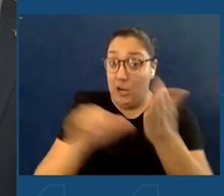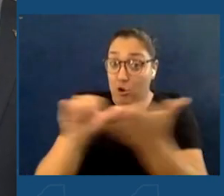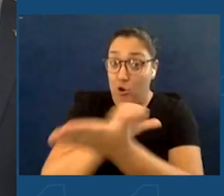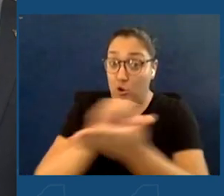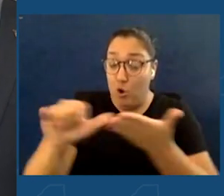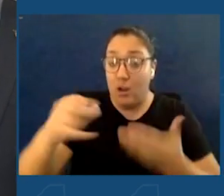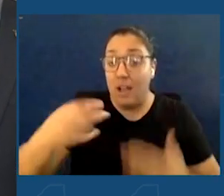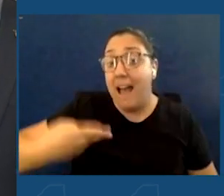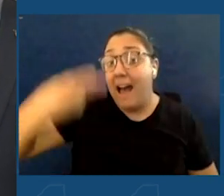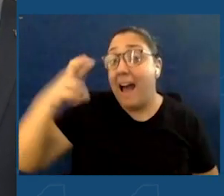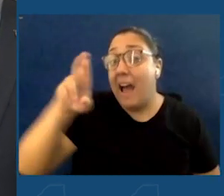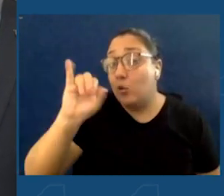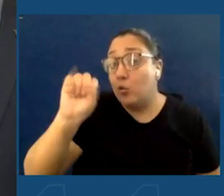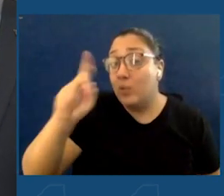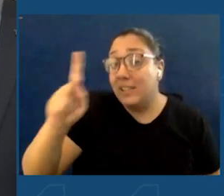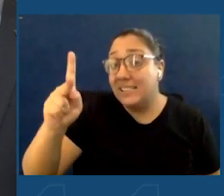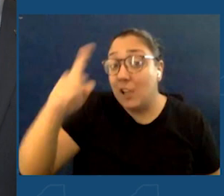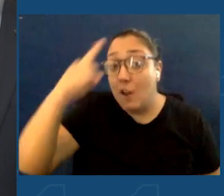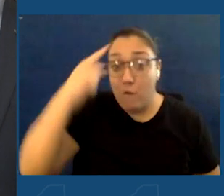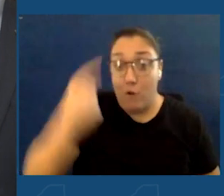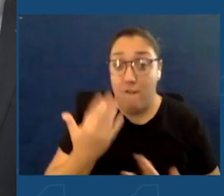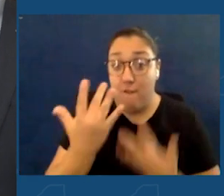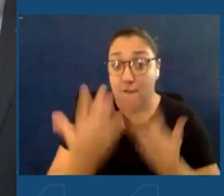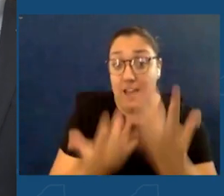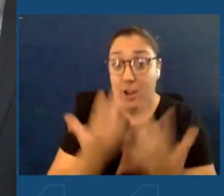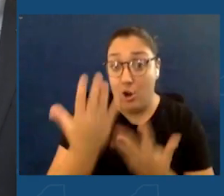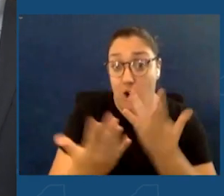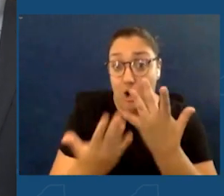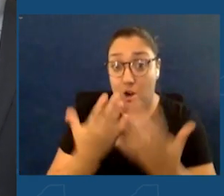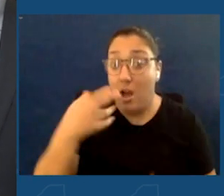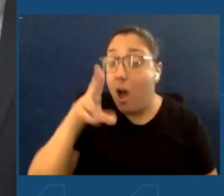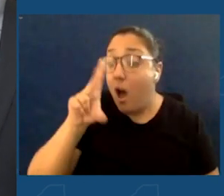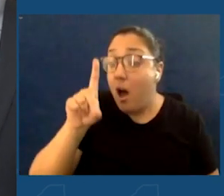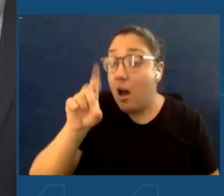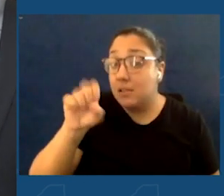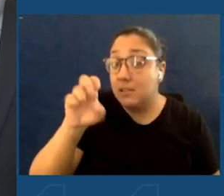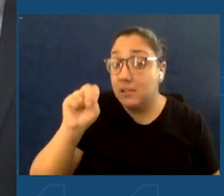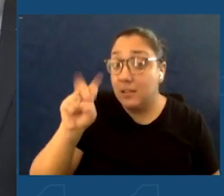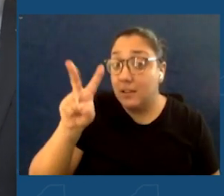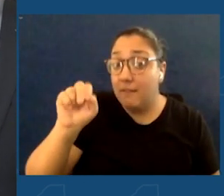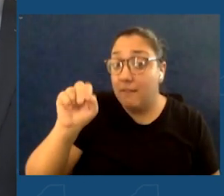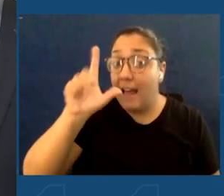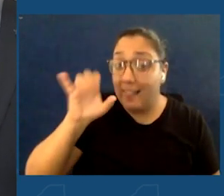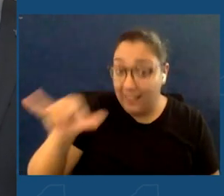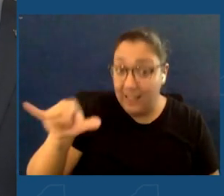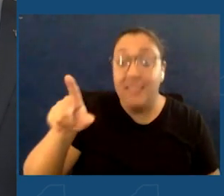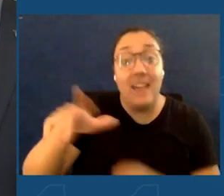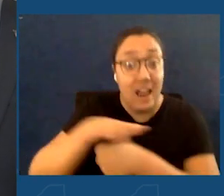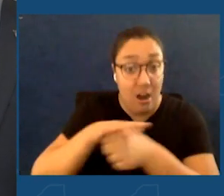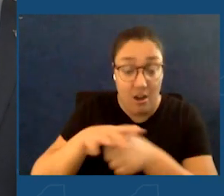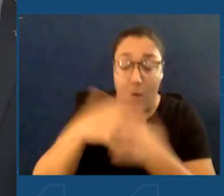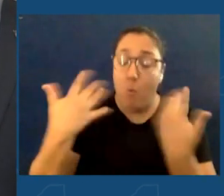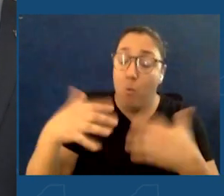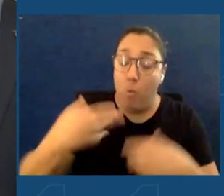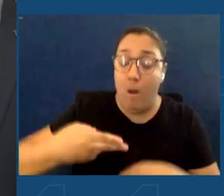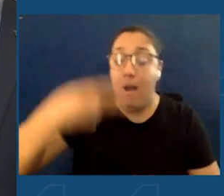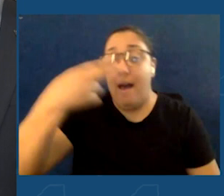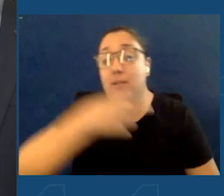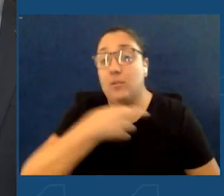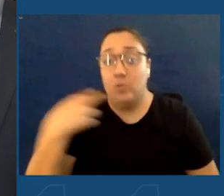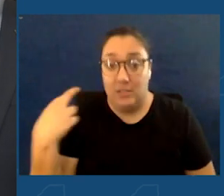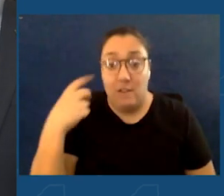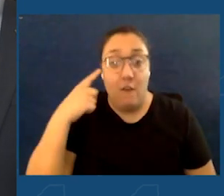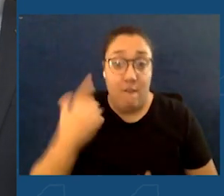corner. Hudson Valley actually is at a very high risk, and outdoor fires can spread quickly, especially if the wind picks up. And so we need to